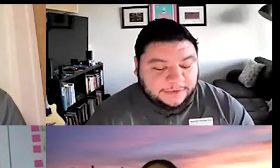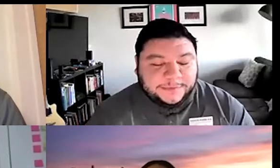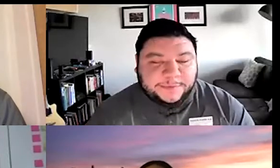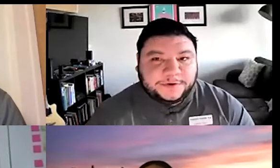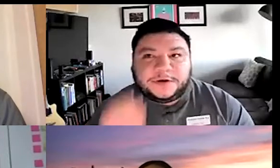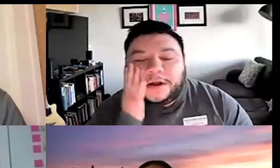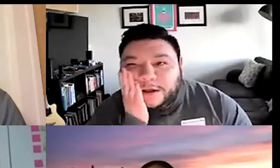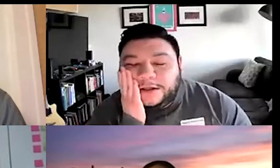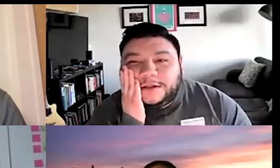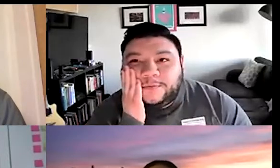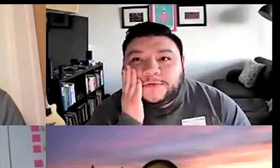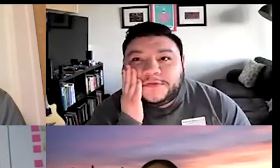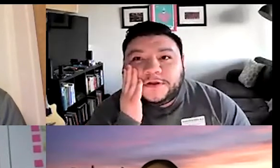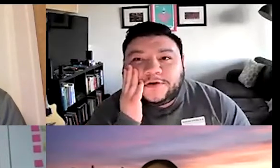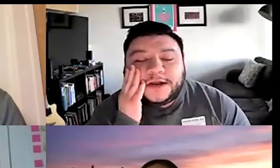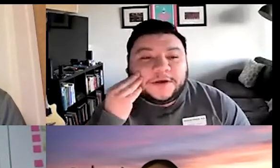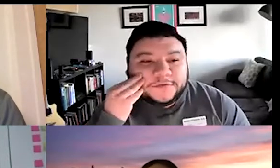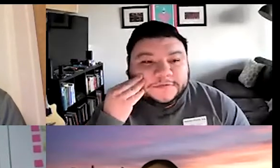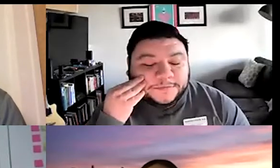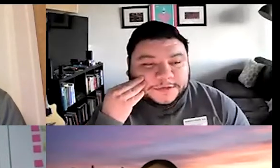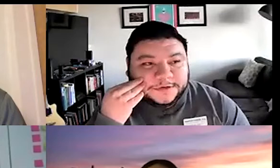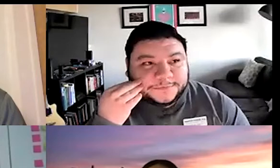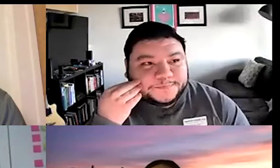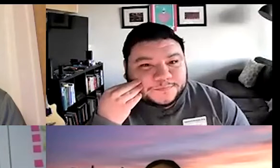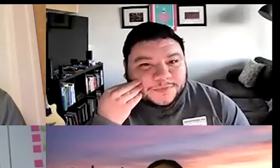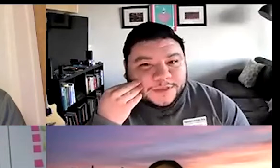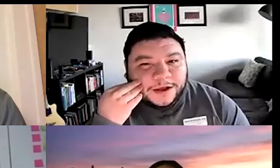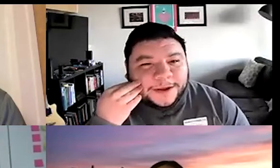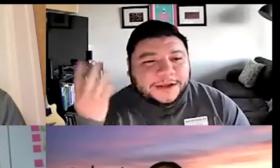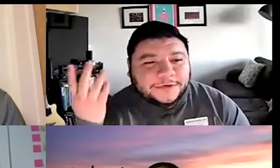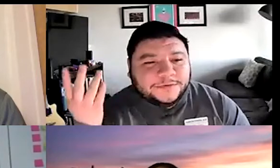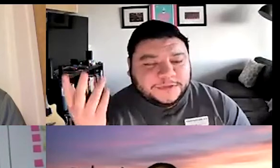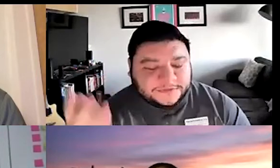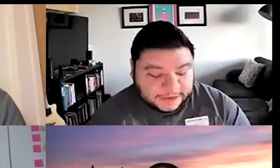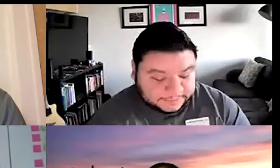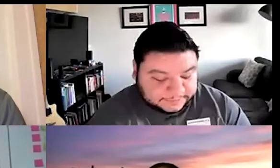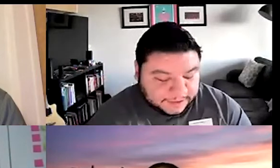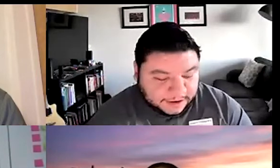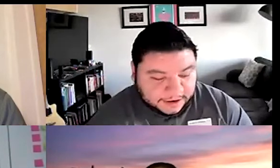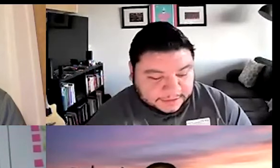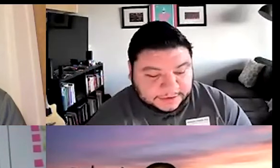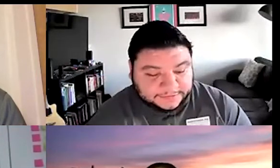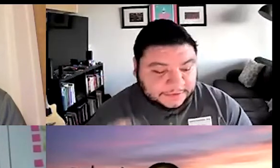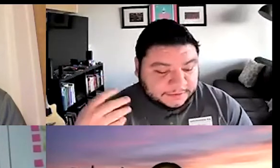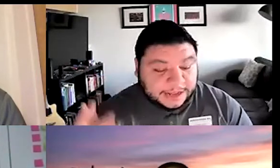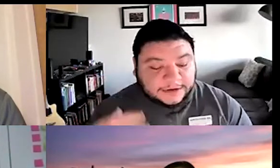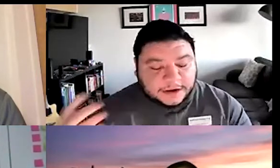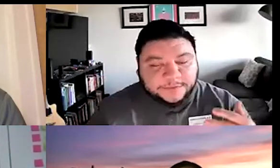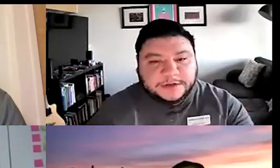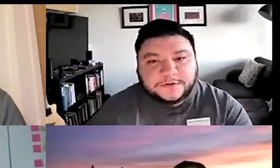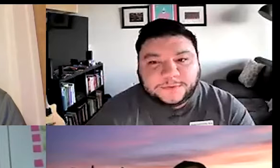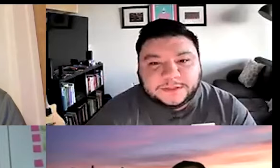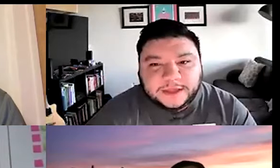I remember when I was an undergrad at Cal State San Bernardino, I had knew these guys that I was like had gotten